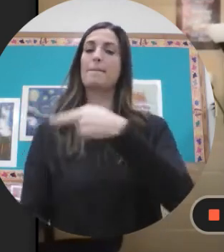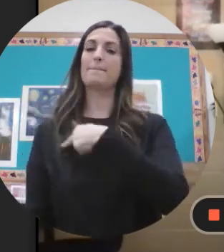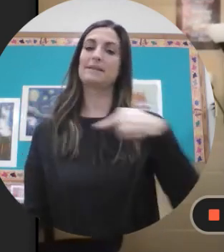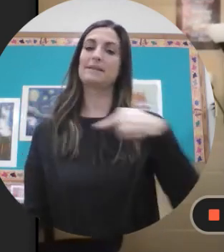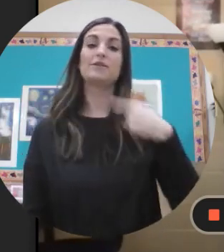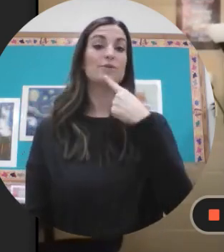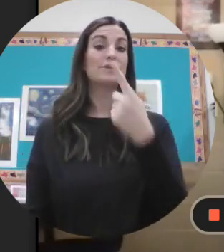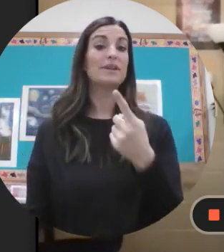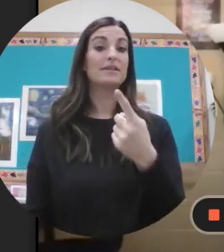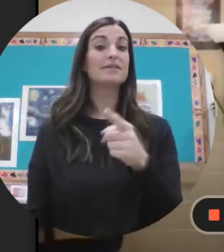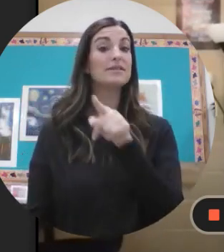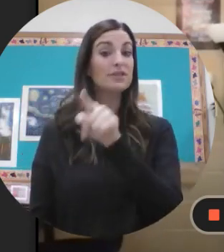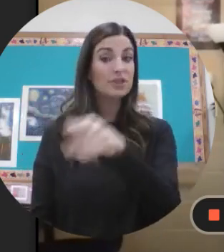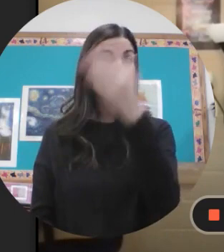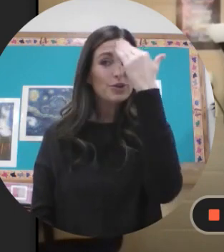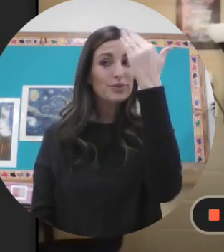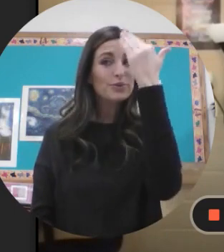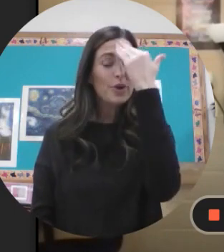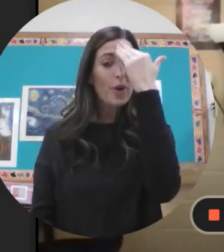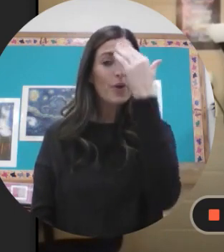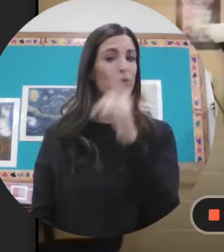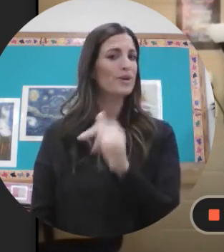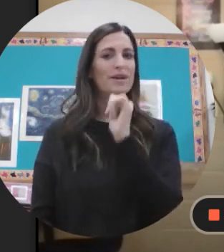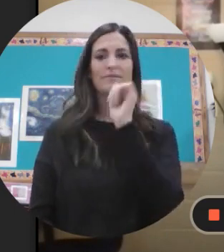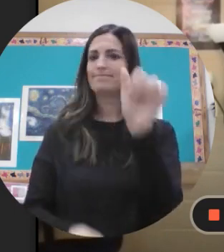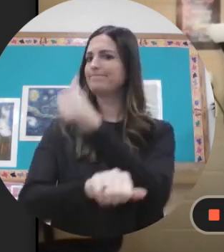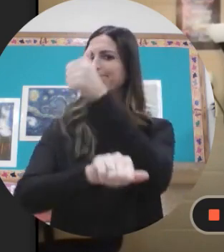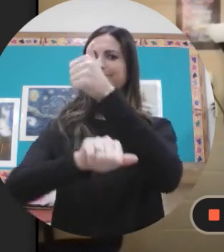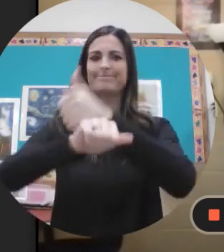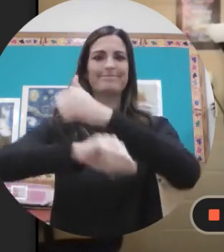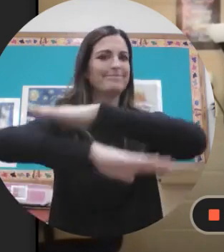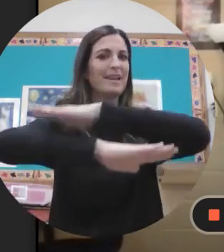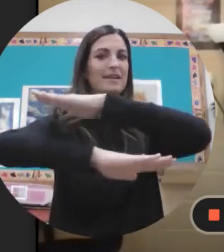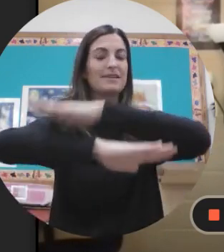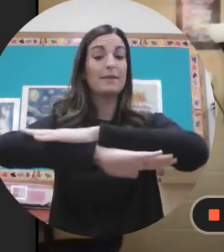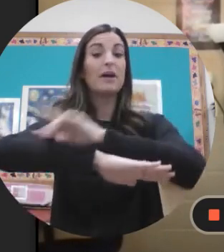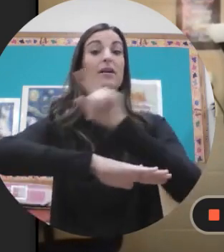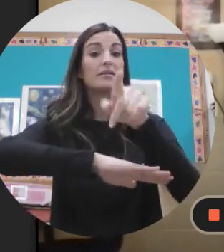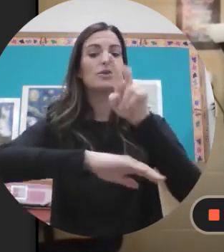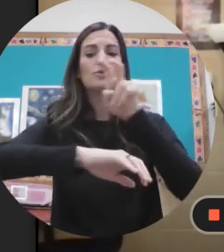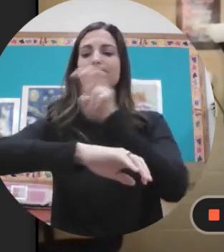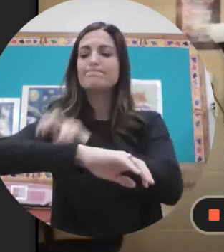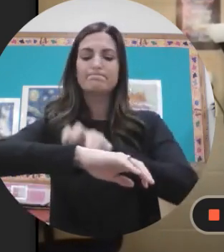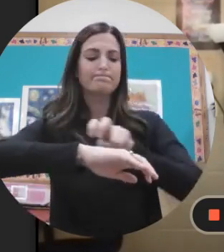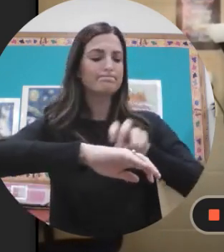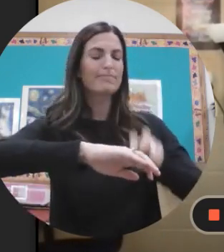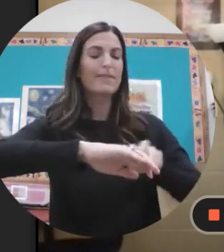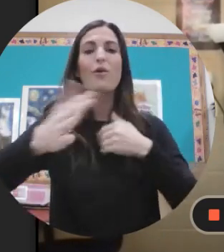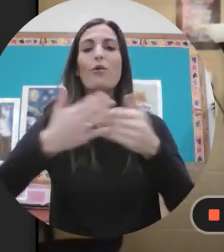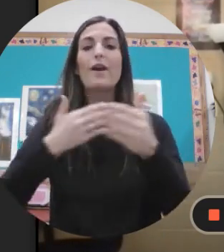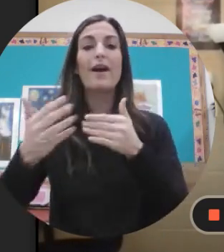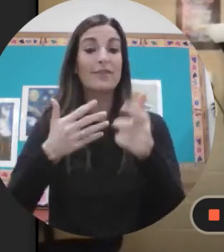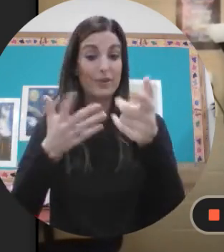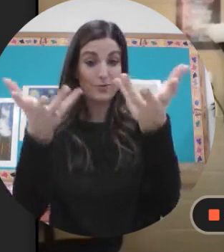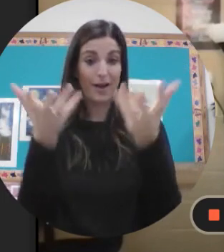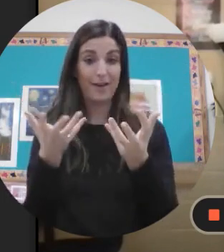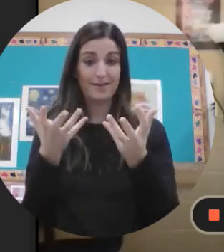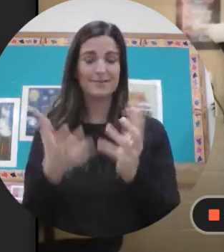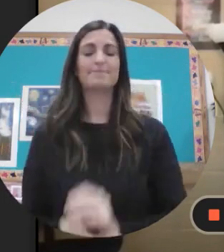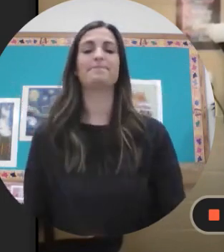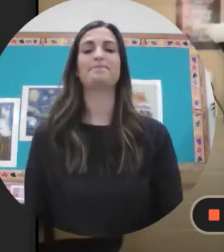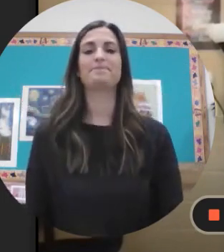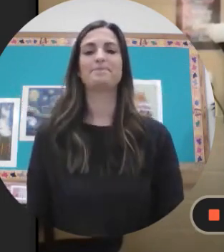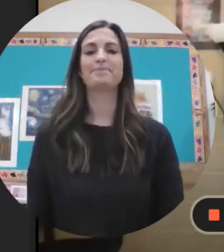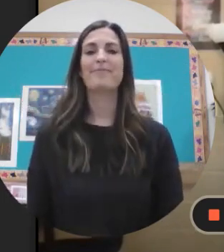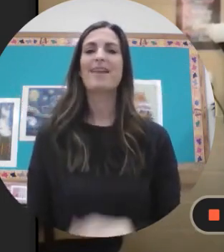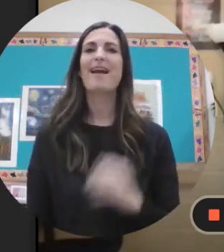no longer have assigned seats in the cafeteria. The back tables are all yours, and you can choose whatever seat you want."